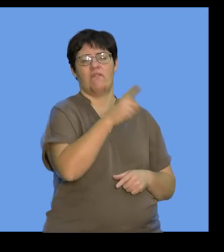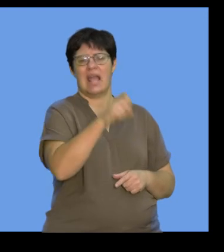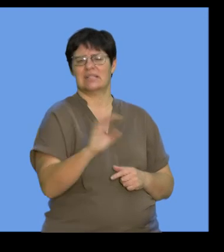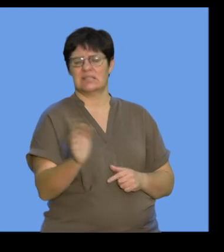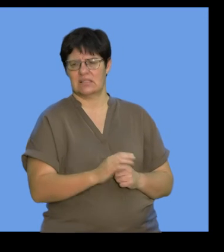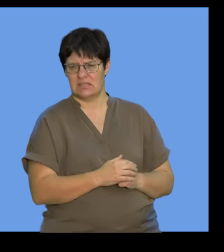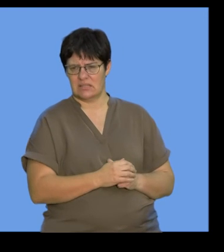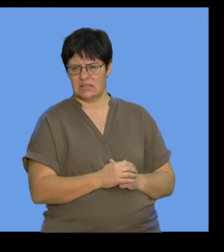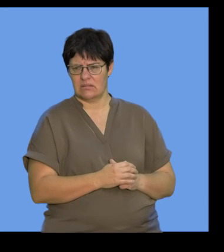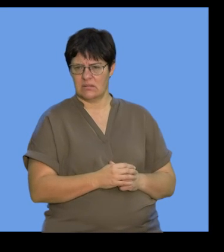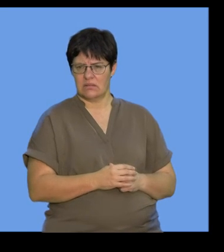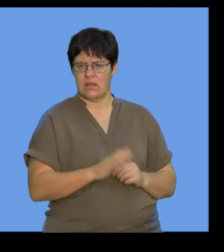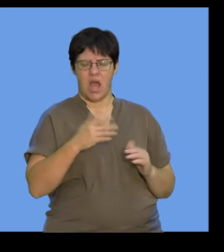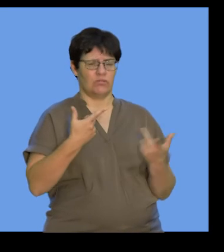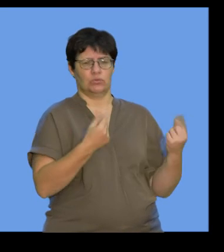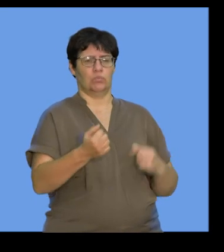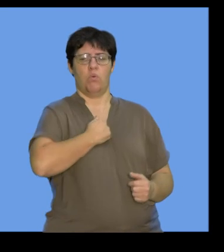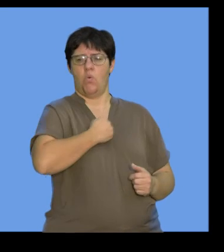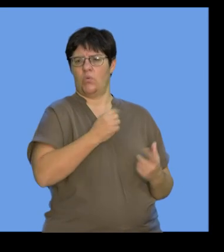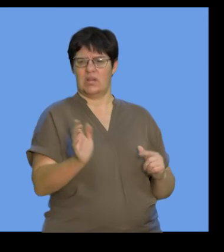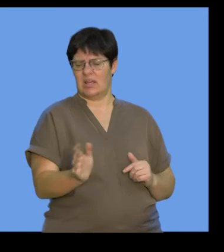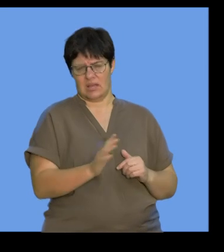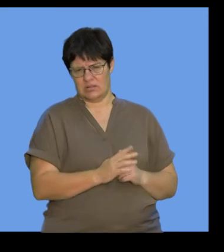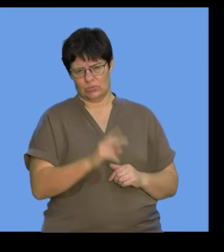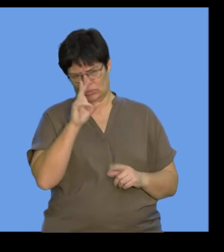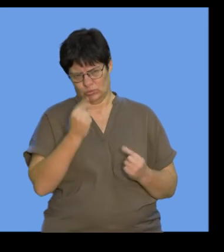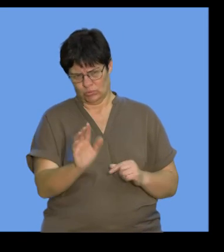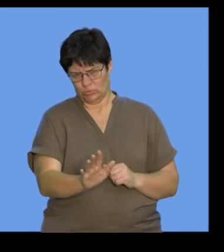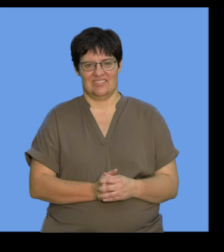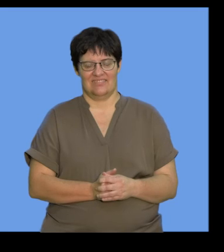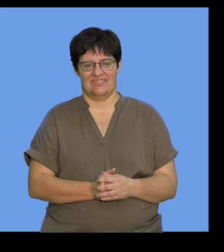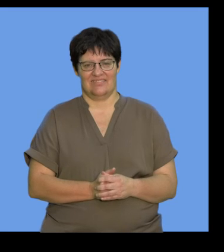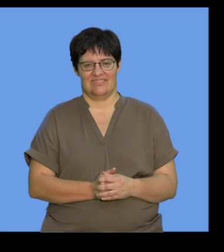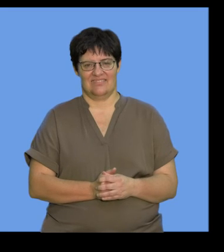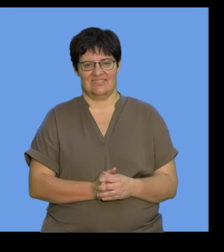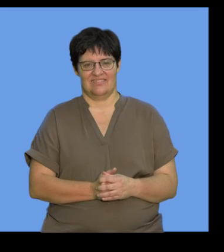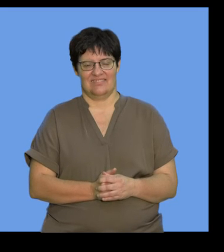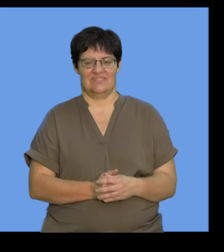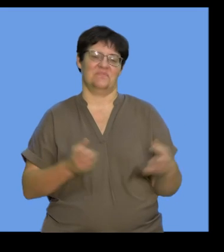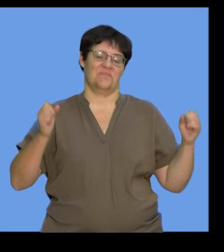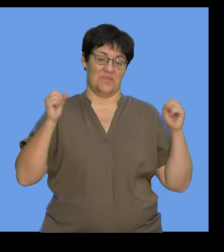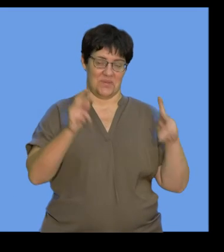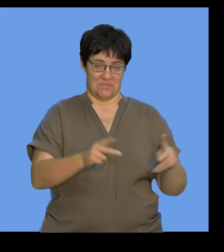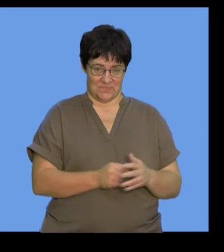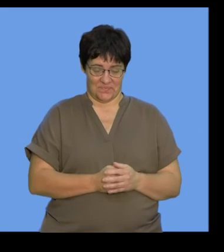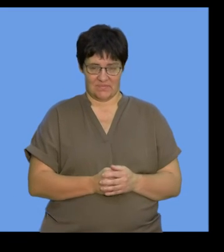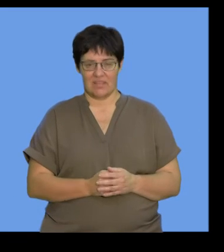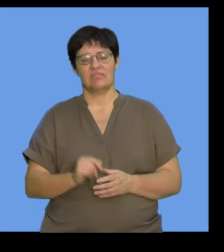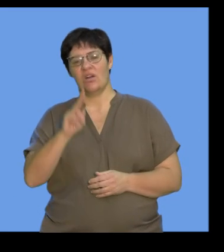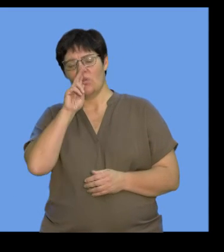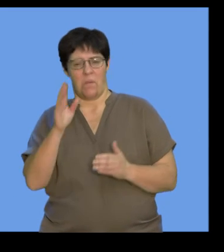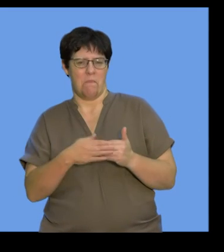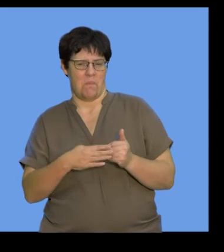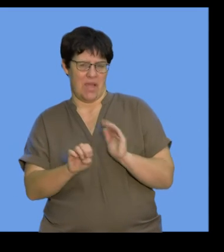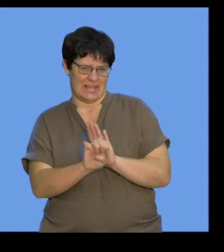the x's and then do your own things after that. Please don't do that. All right, so let's look at one more